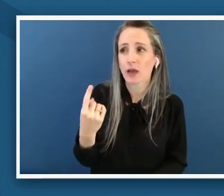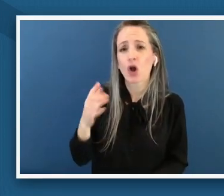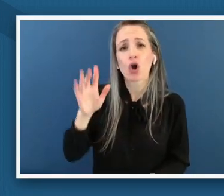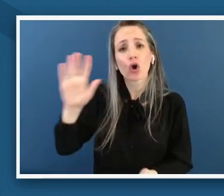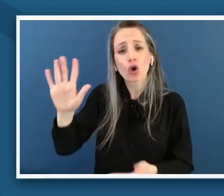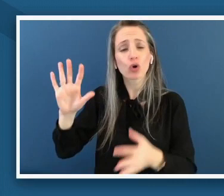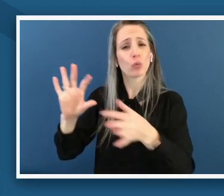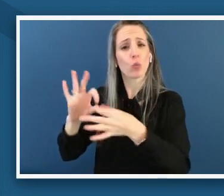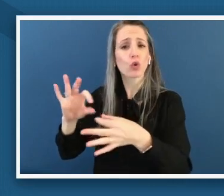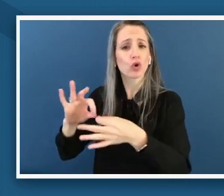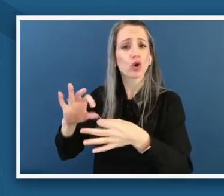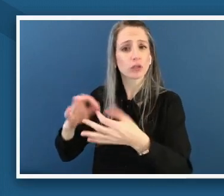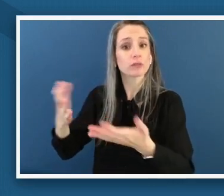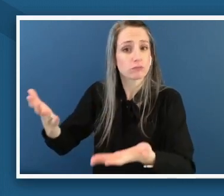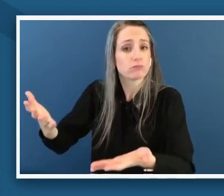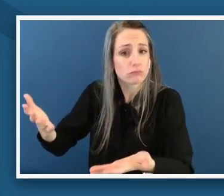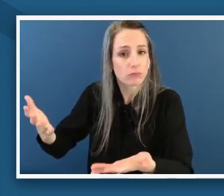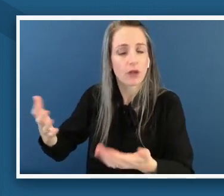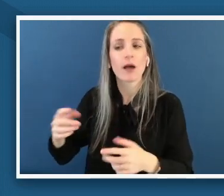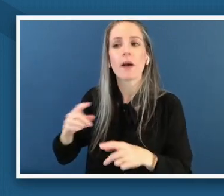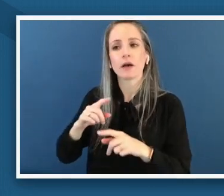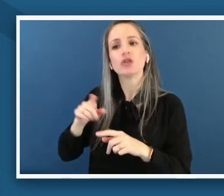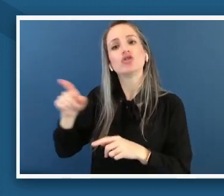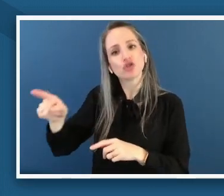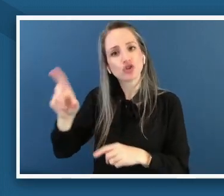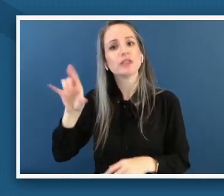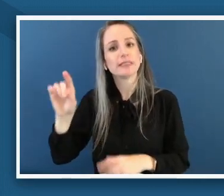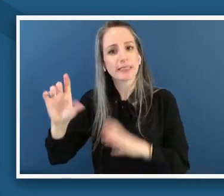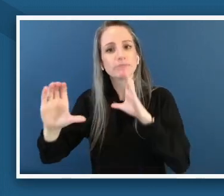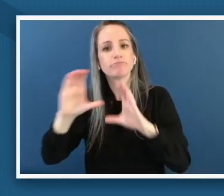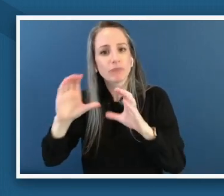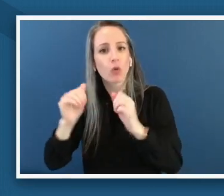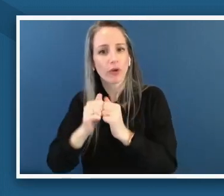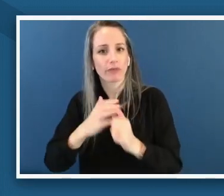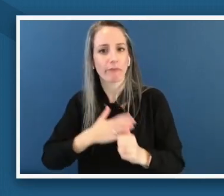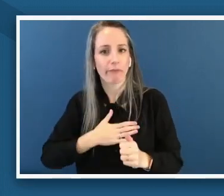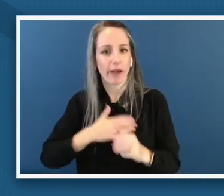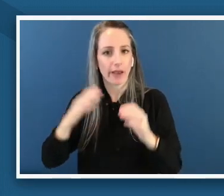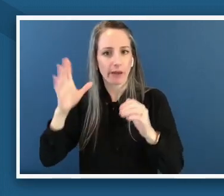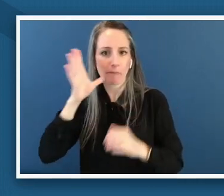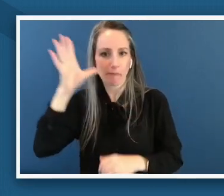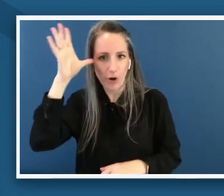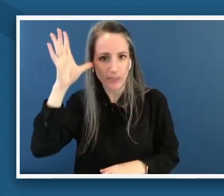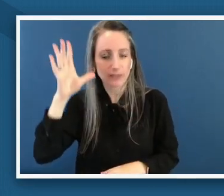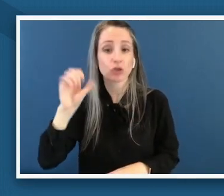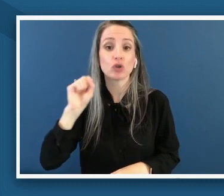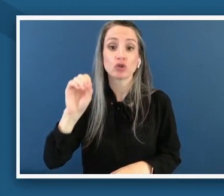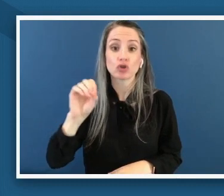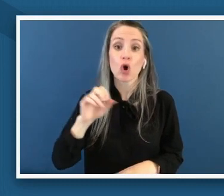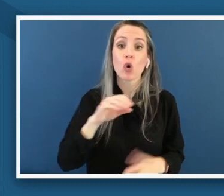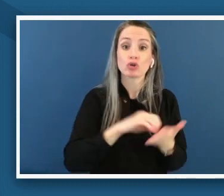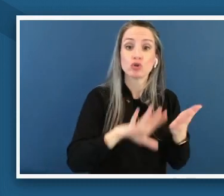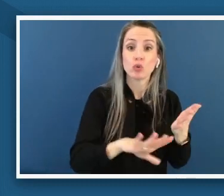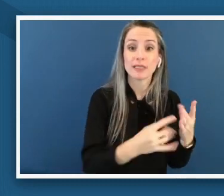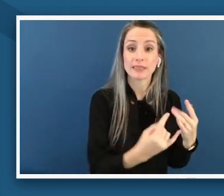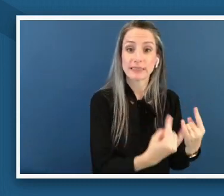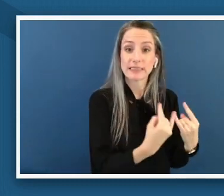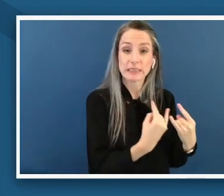she told my parents, right? And so when I was getting teased in other places, she was really a champion for